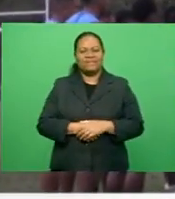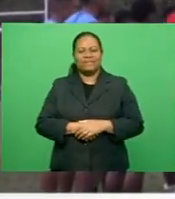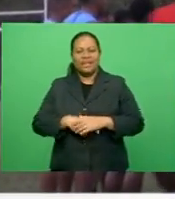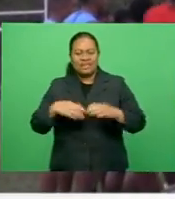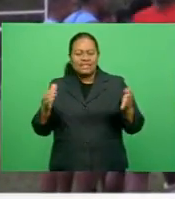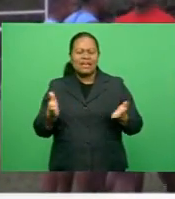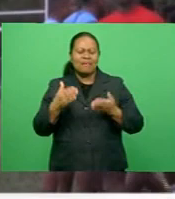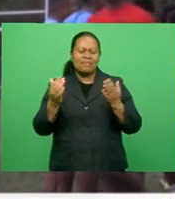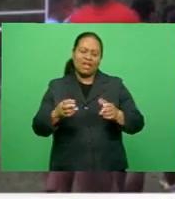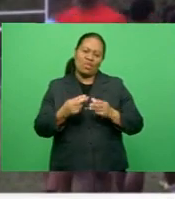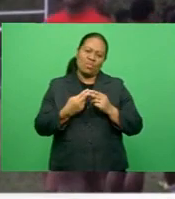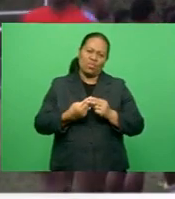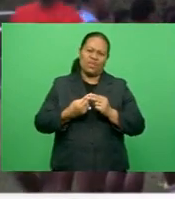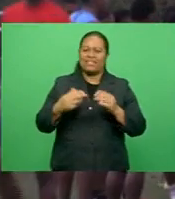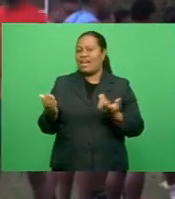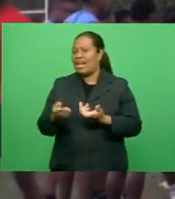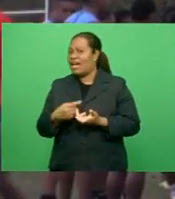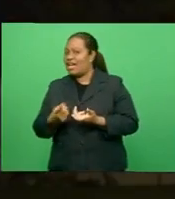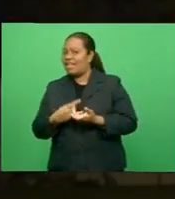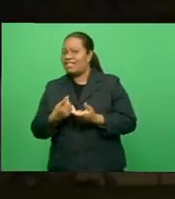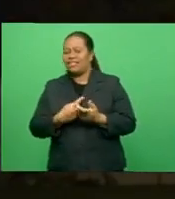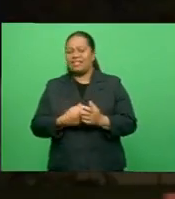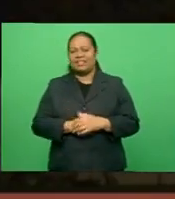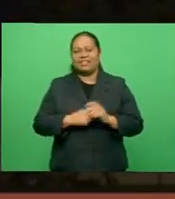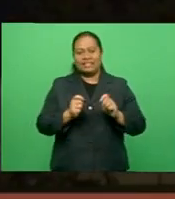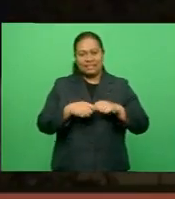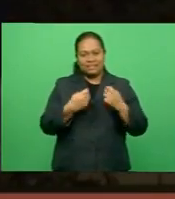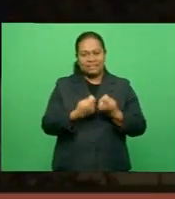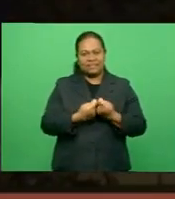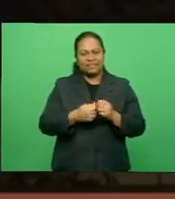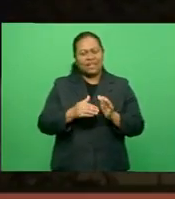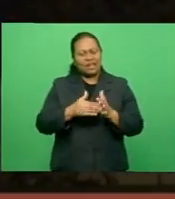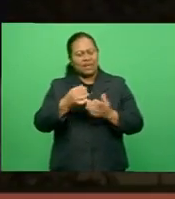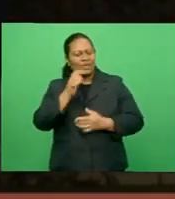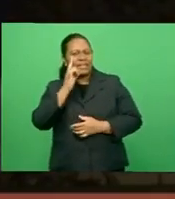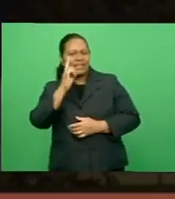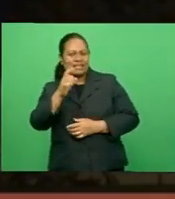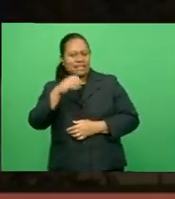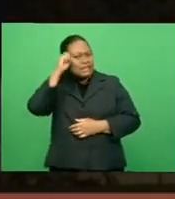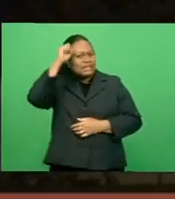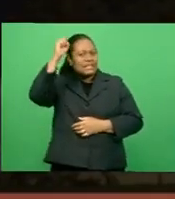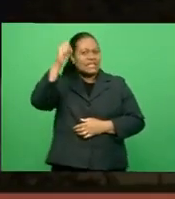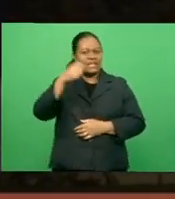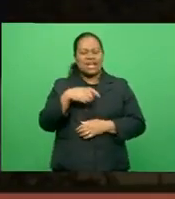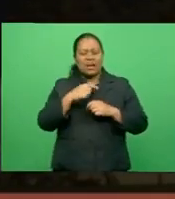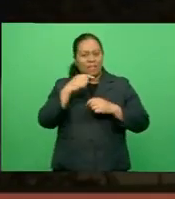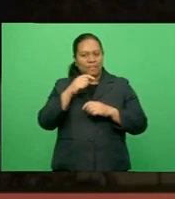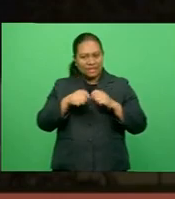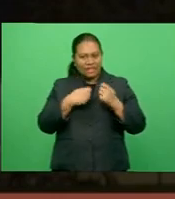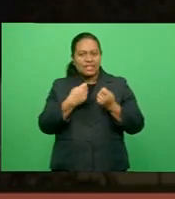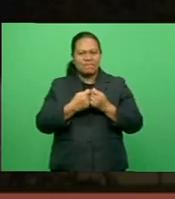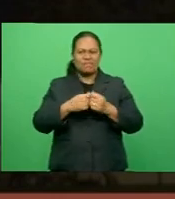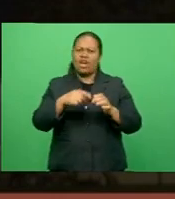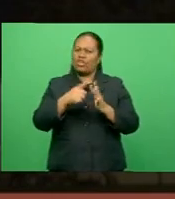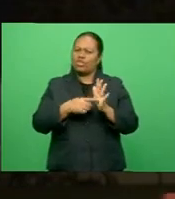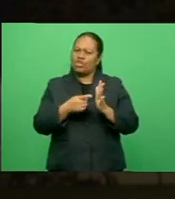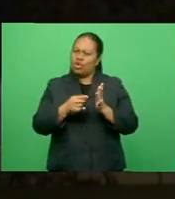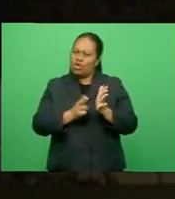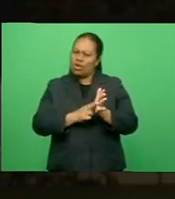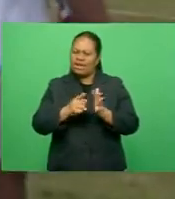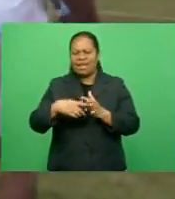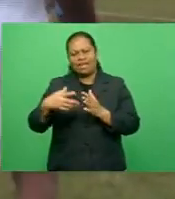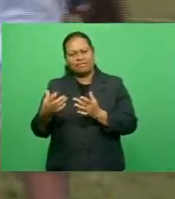play alongside players he has idolized. I look up to senior players like Kenele Malele, Achone Manu, and Leone